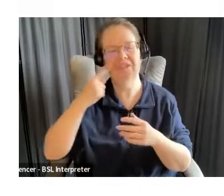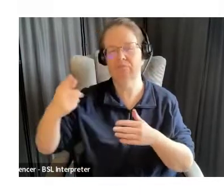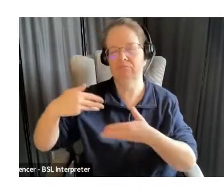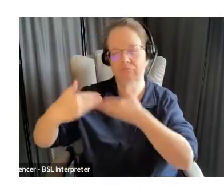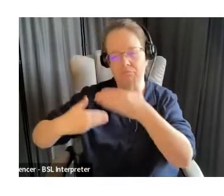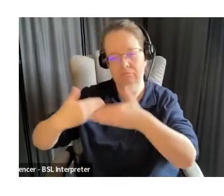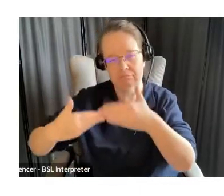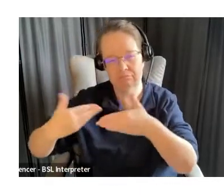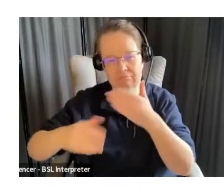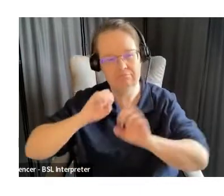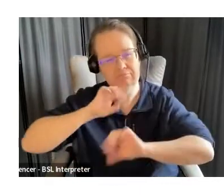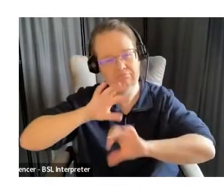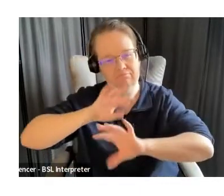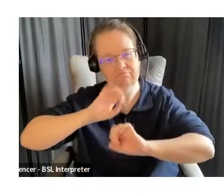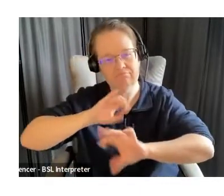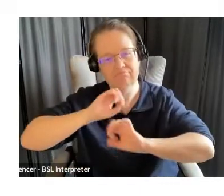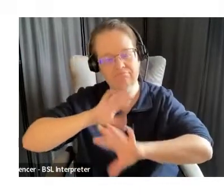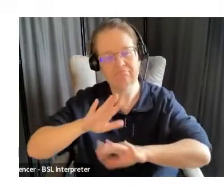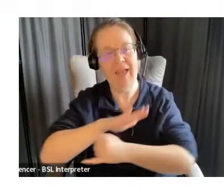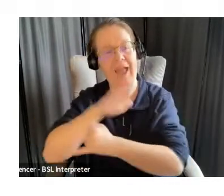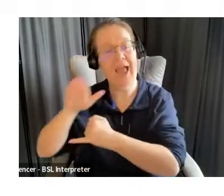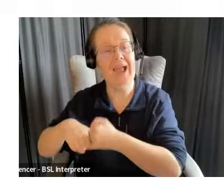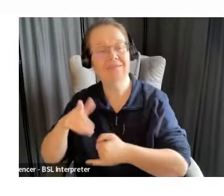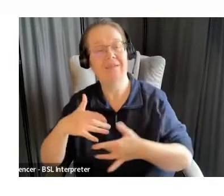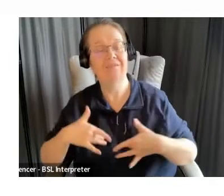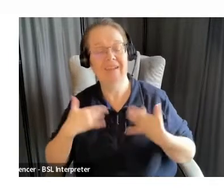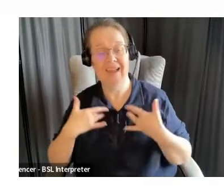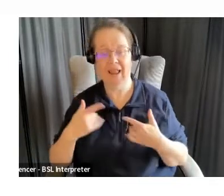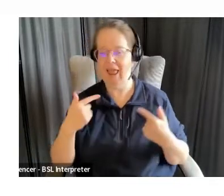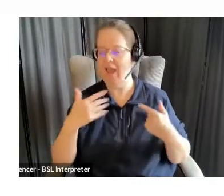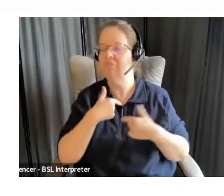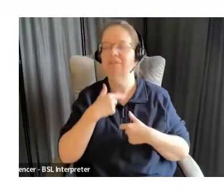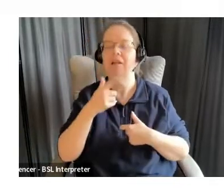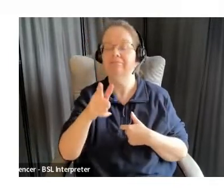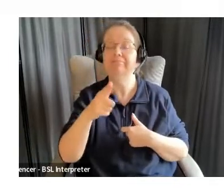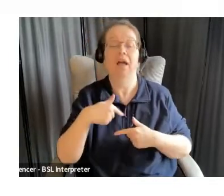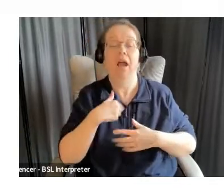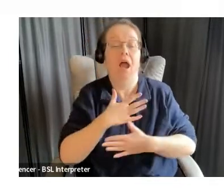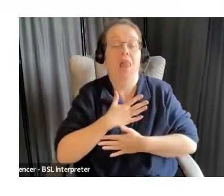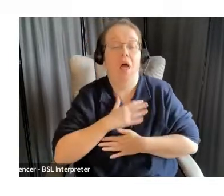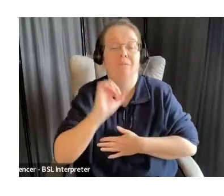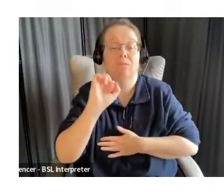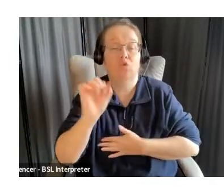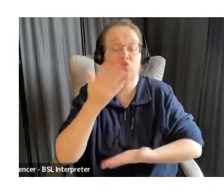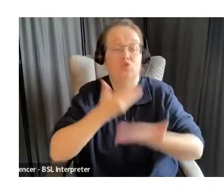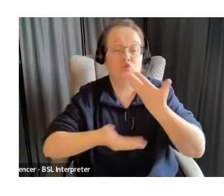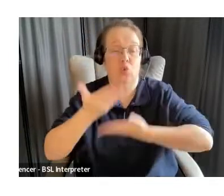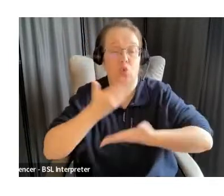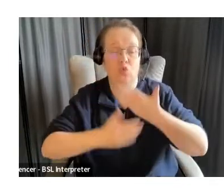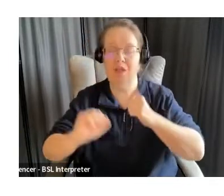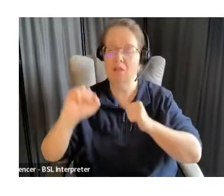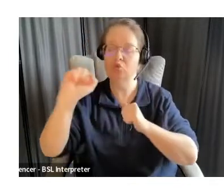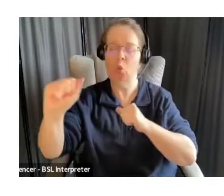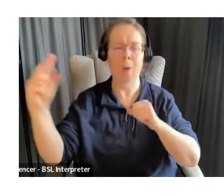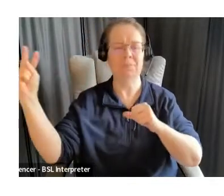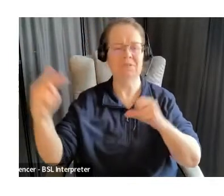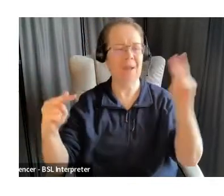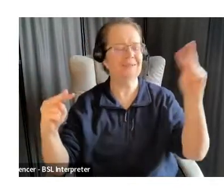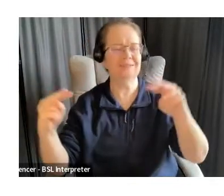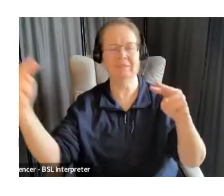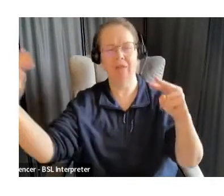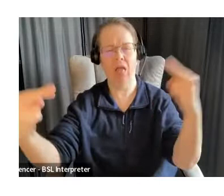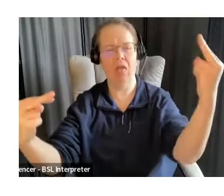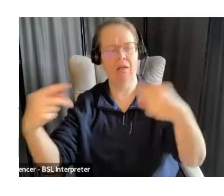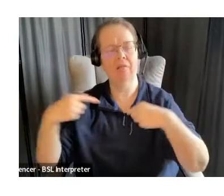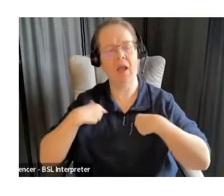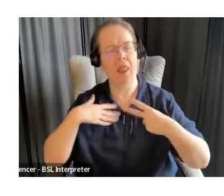this webinar. Again, I love to hear stories. I like to understand other people's perspectives. And I know